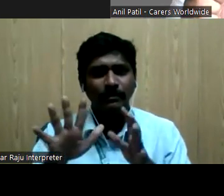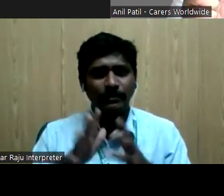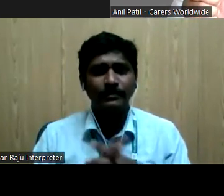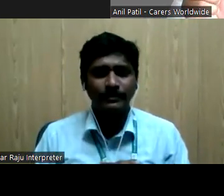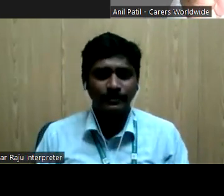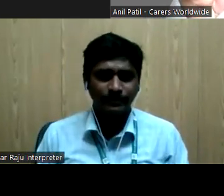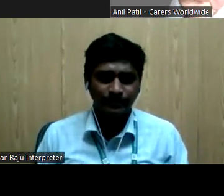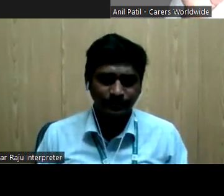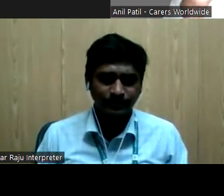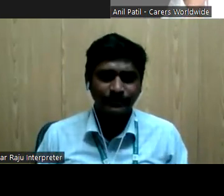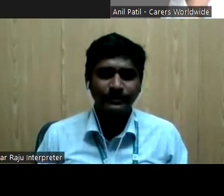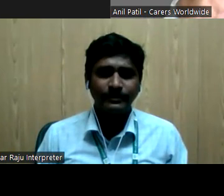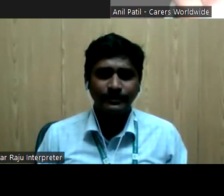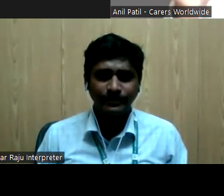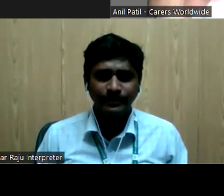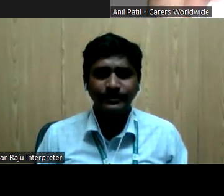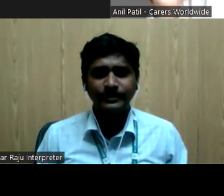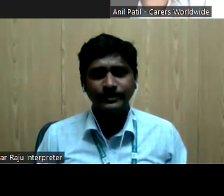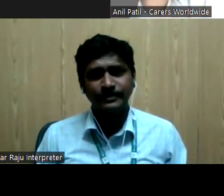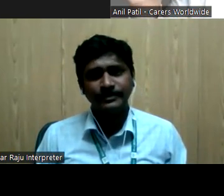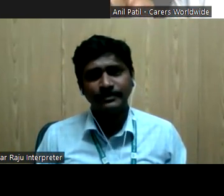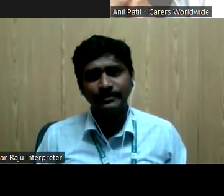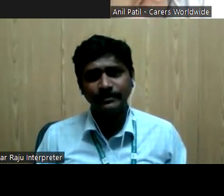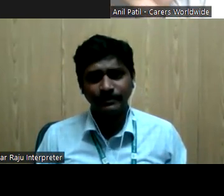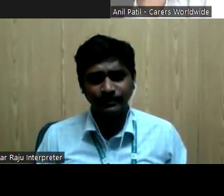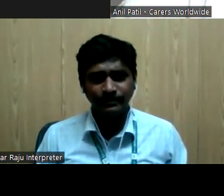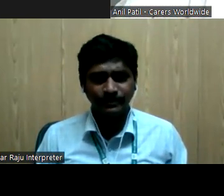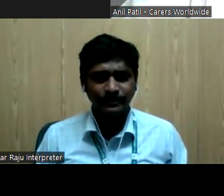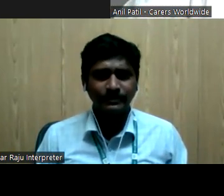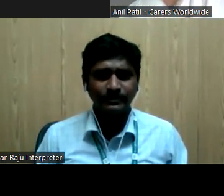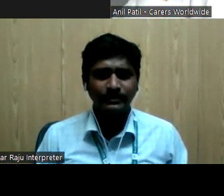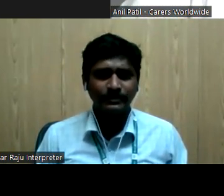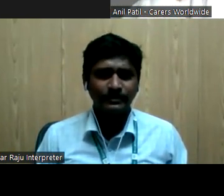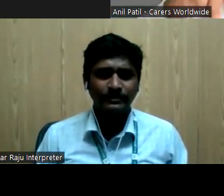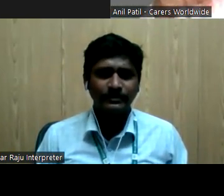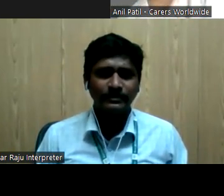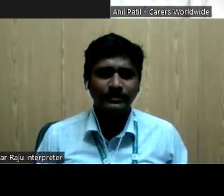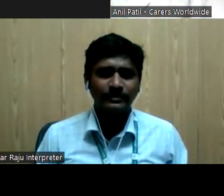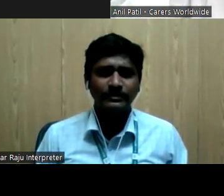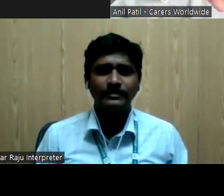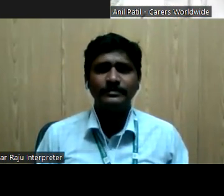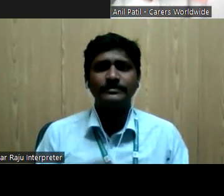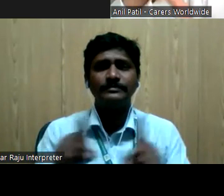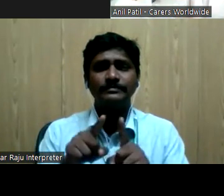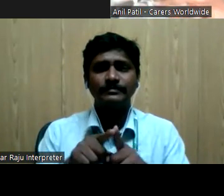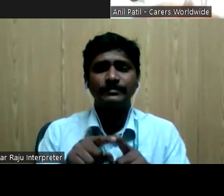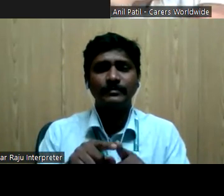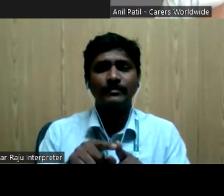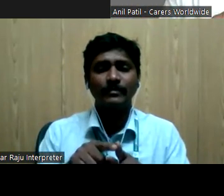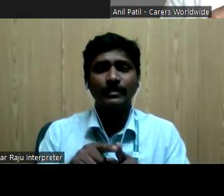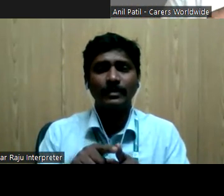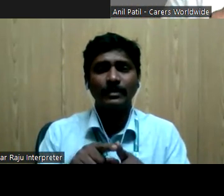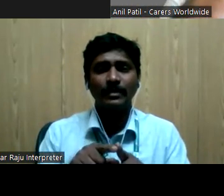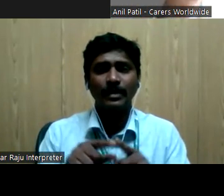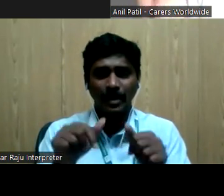to have at the panchayat level this 5% reserve fund, and through that we are able to access, and some of the associations, the carers associations, are running